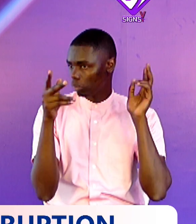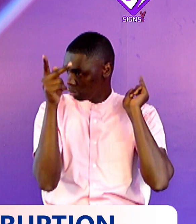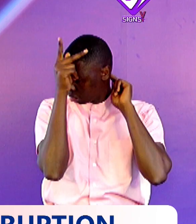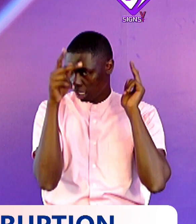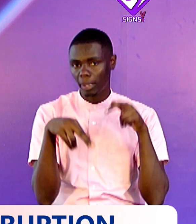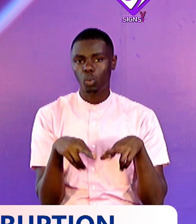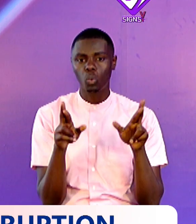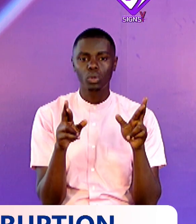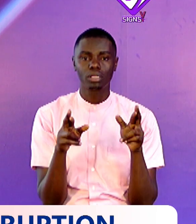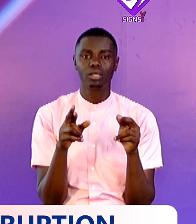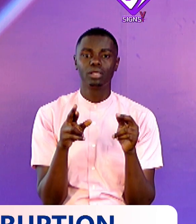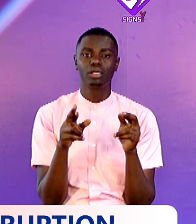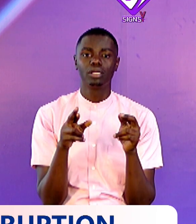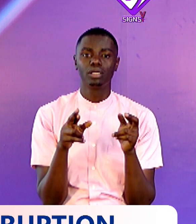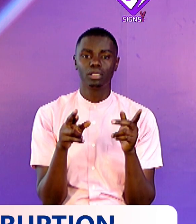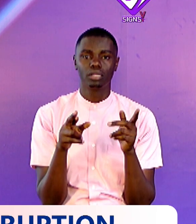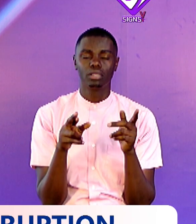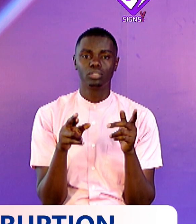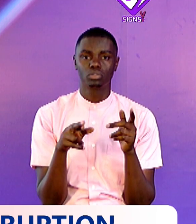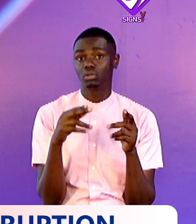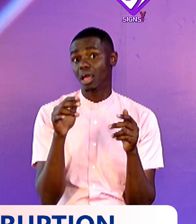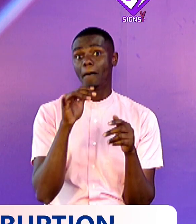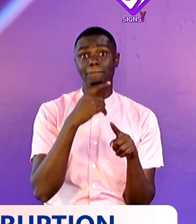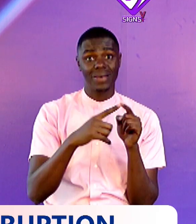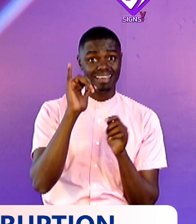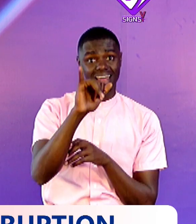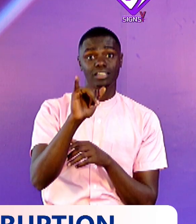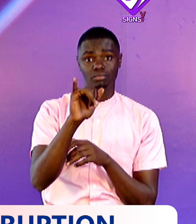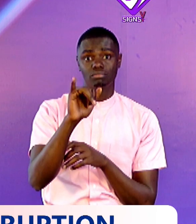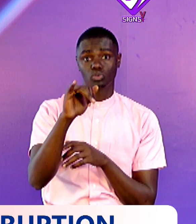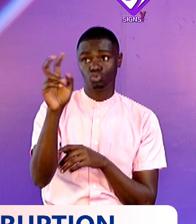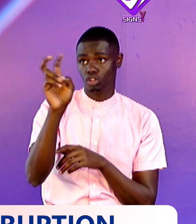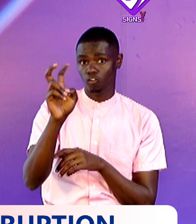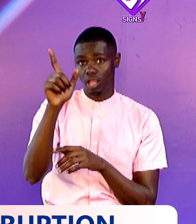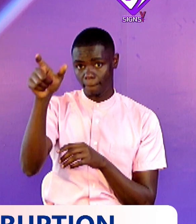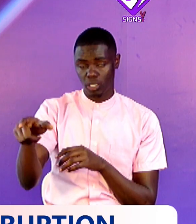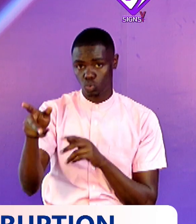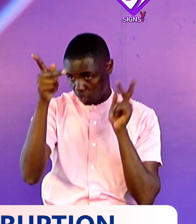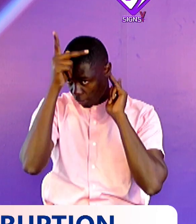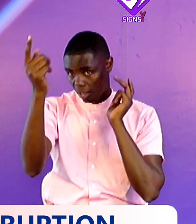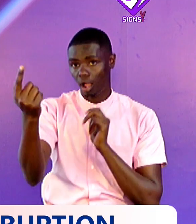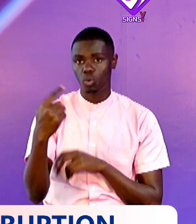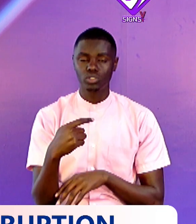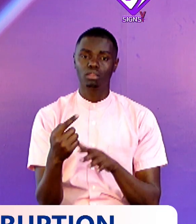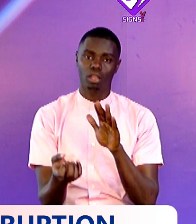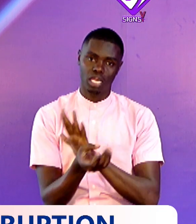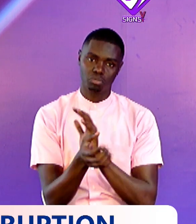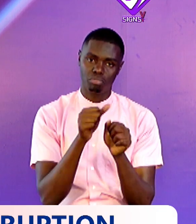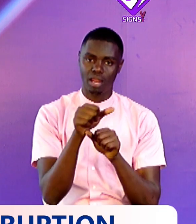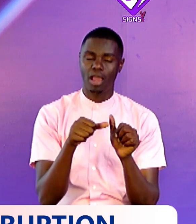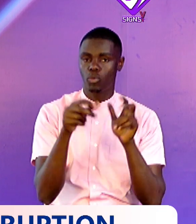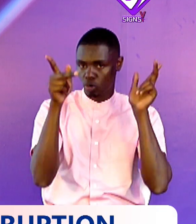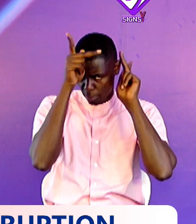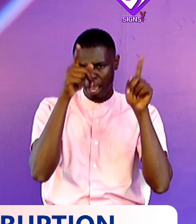Yeah, but that is for someone from Kakamega to come to this show and probably state and tell us the truth about Kakamega. But the